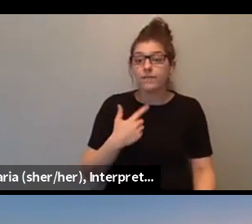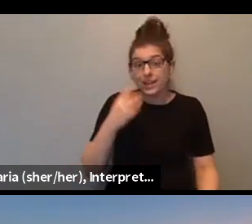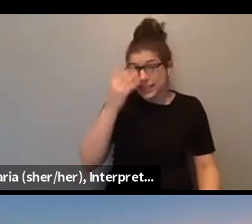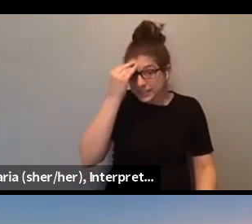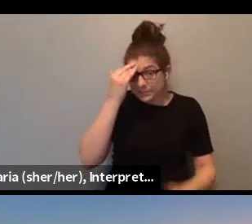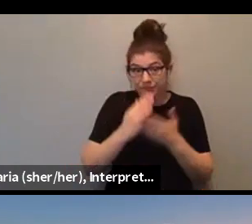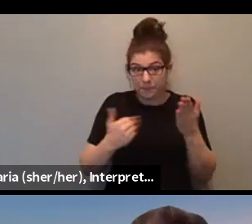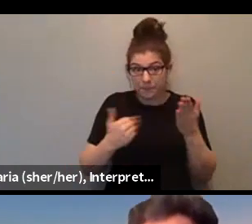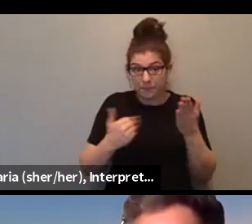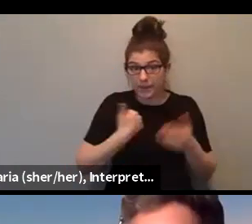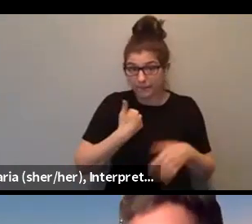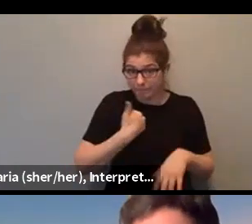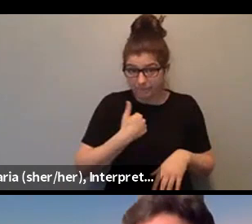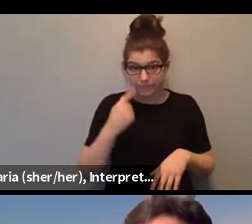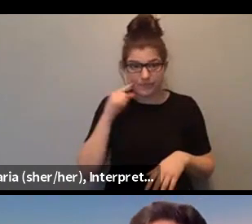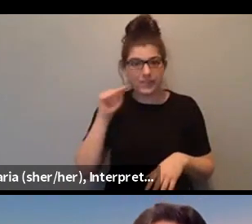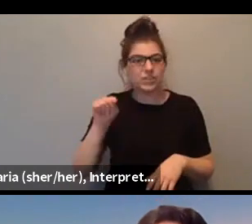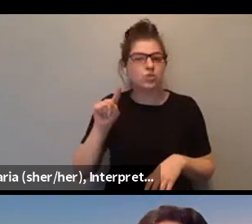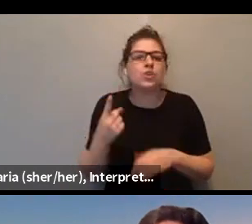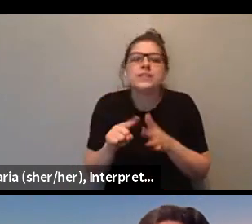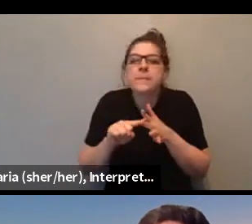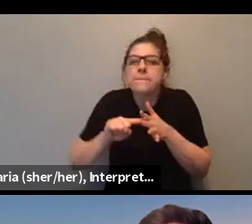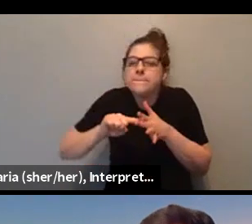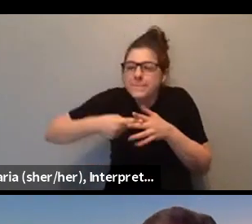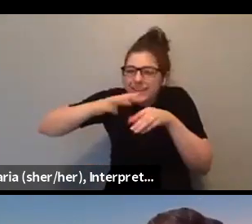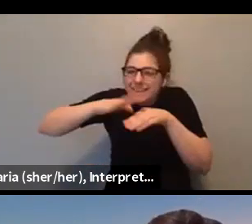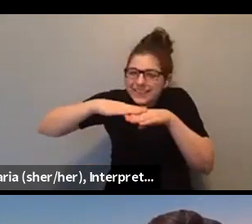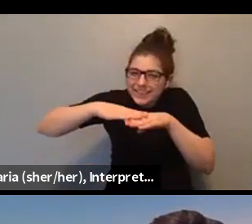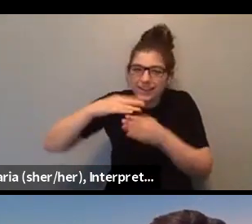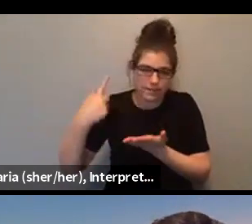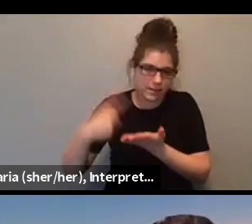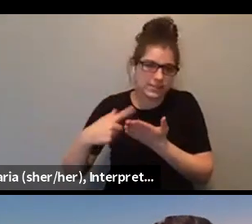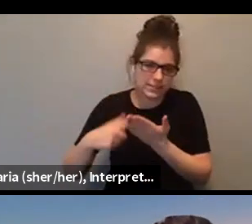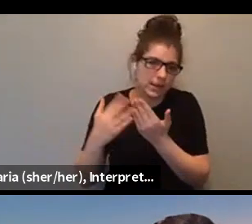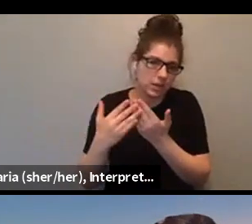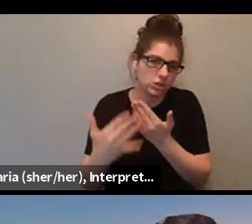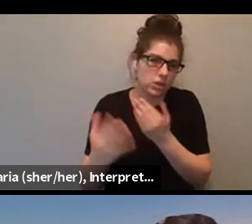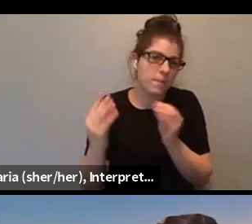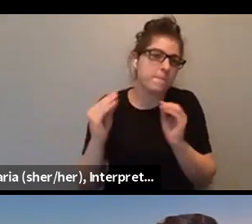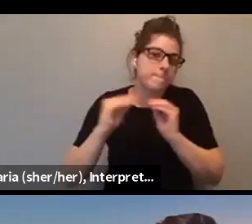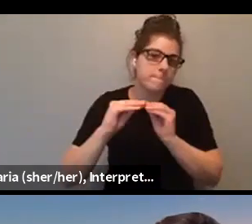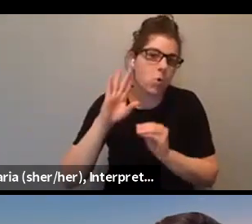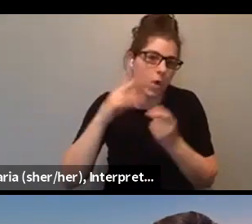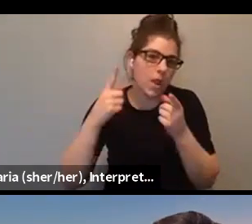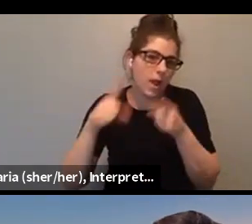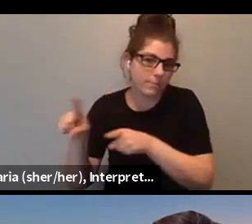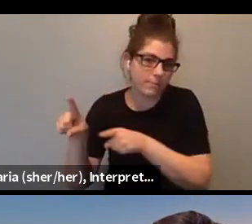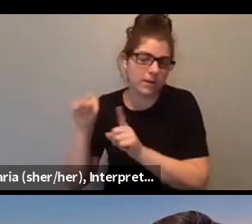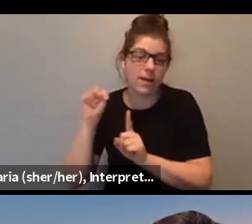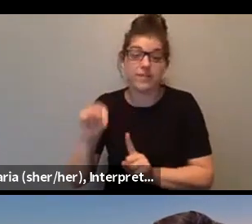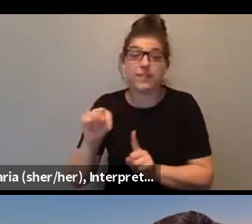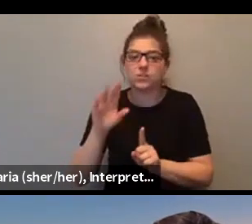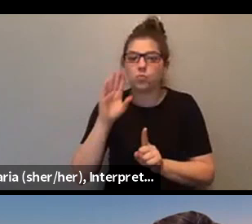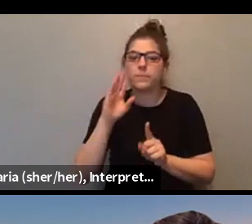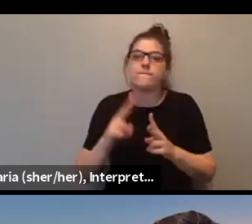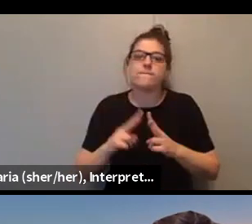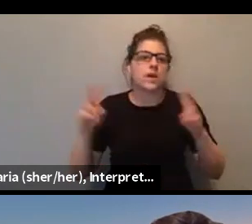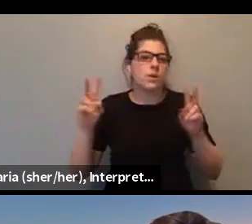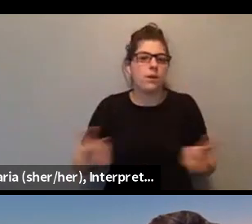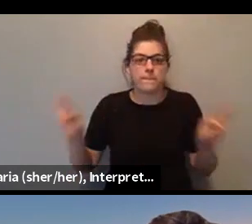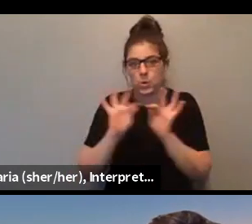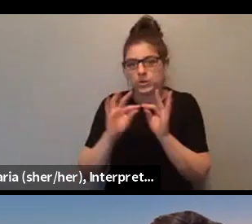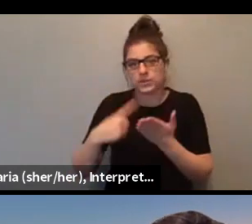I think that this is just the beginning of the discussion, and it's going to be a very, very important discussion for